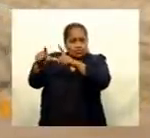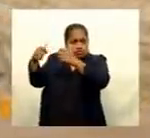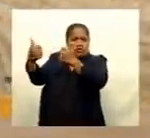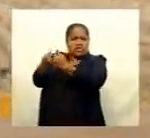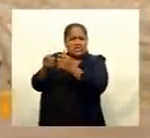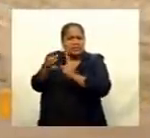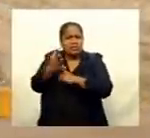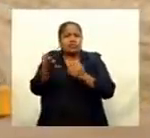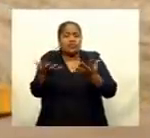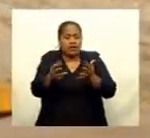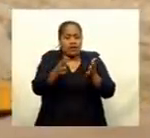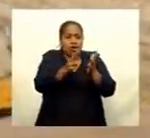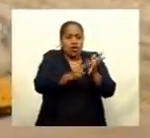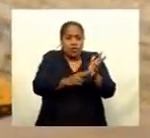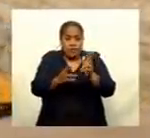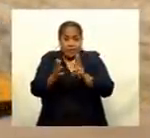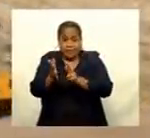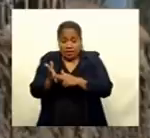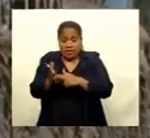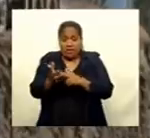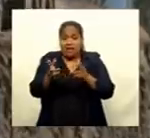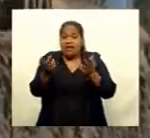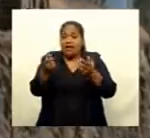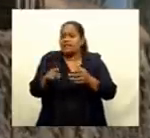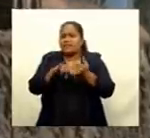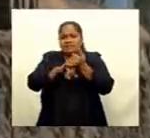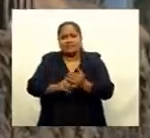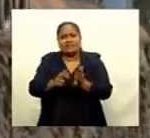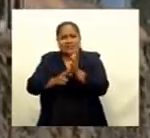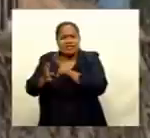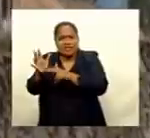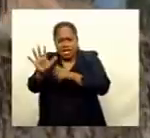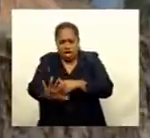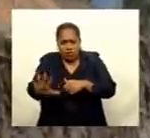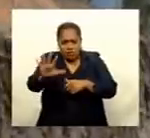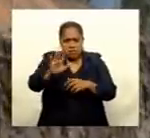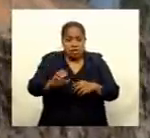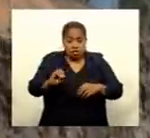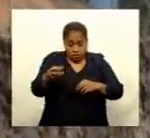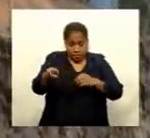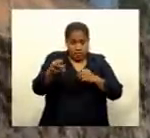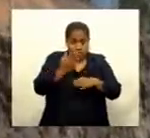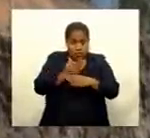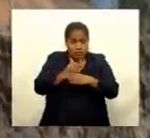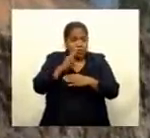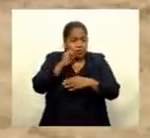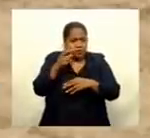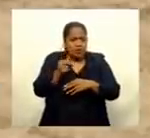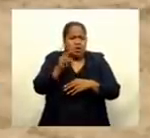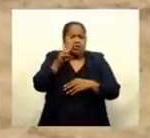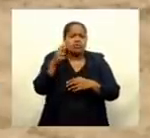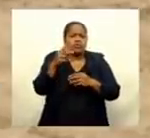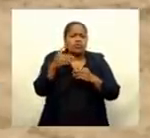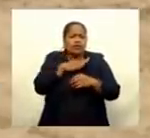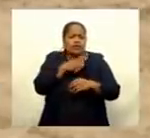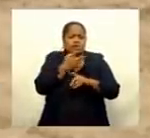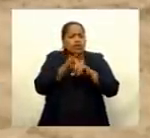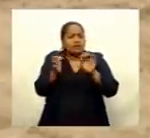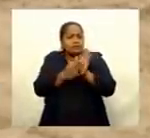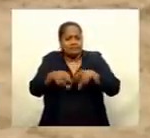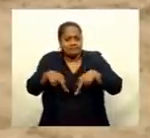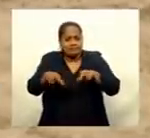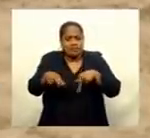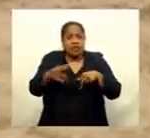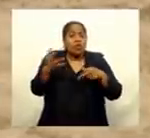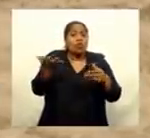the urban and suburban areas. Through the program, maintenance work will be carried out on 200 kilometers of road along the King